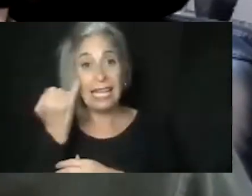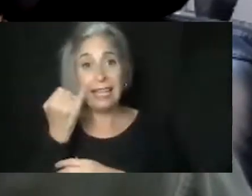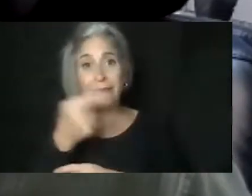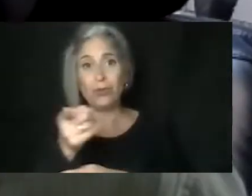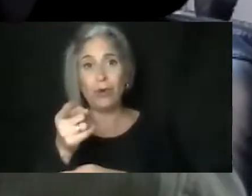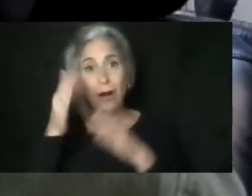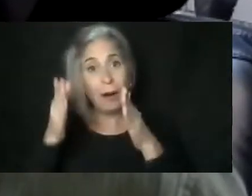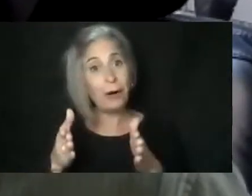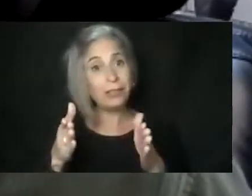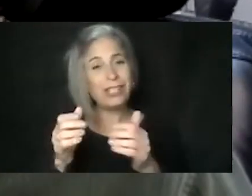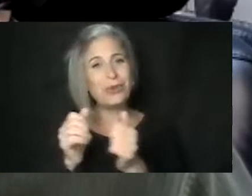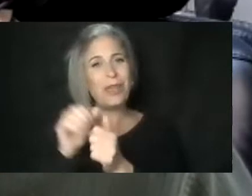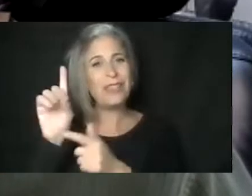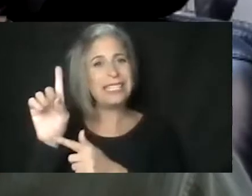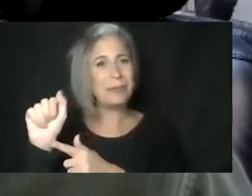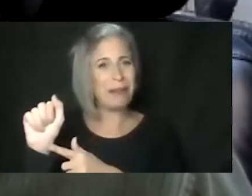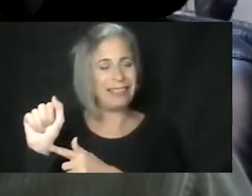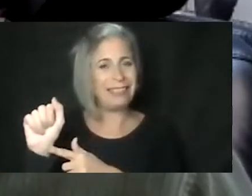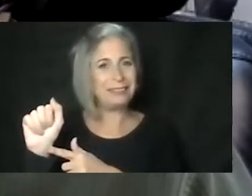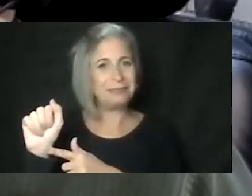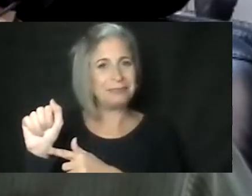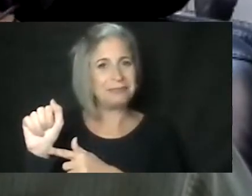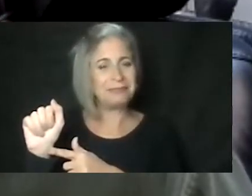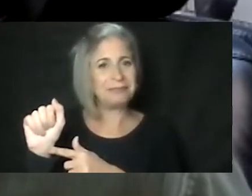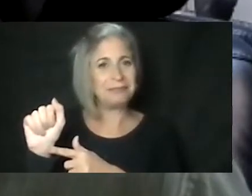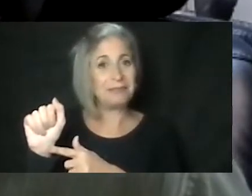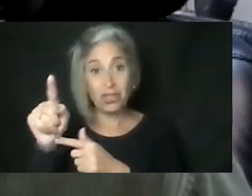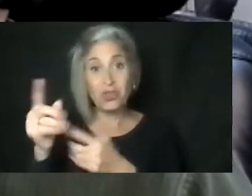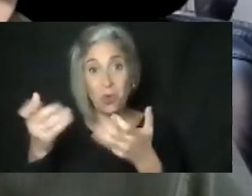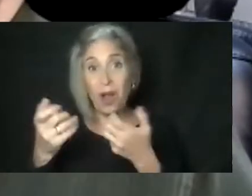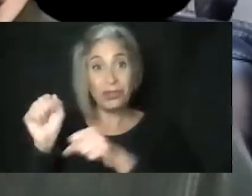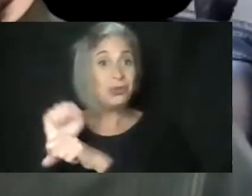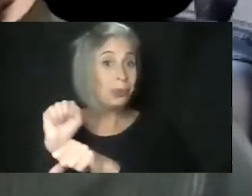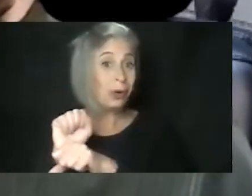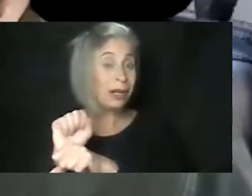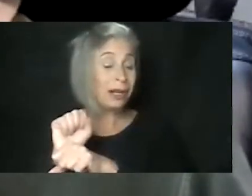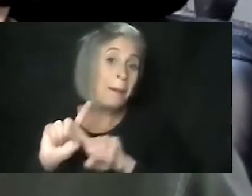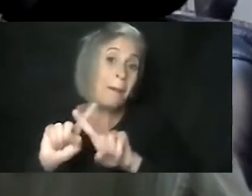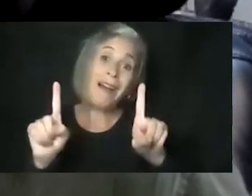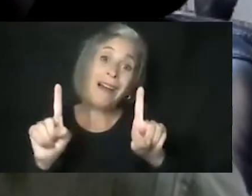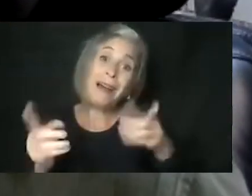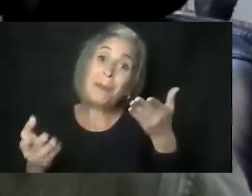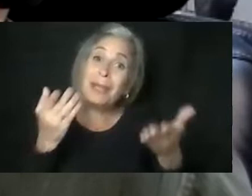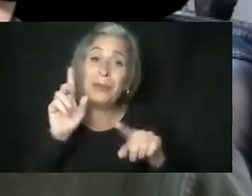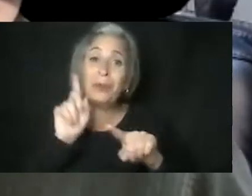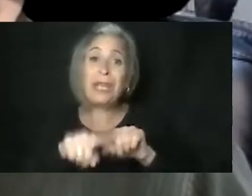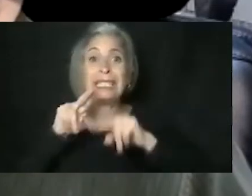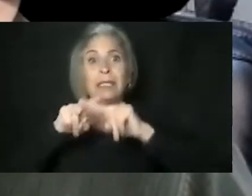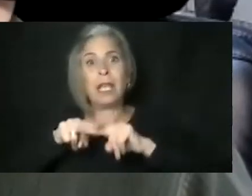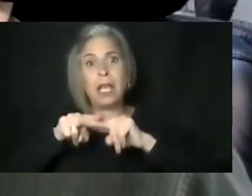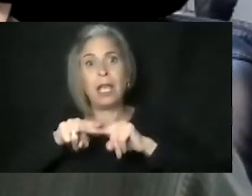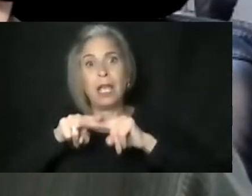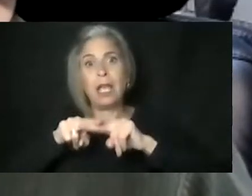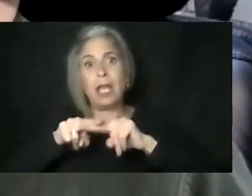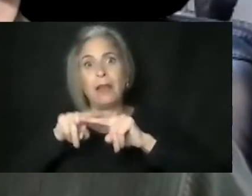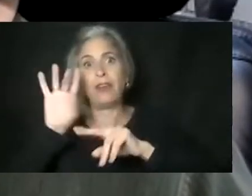a person with a disability, you want to work, but you may not be able to sit at a computer straight